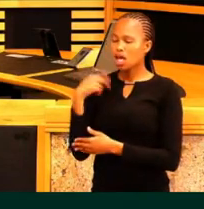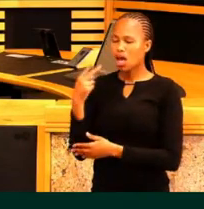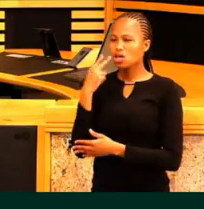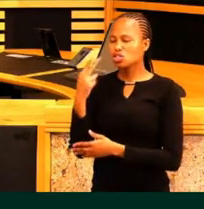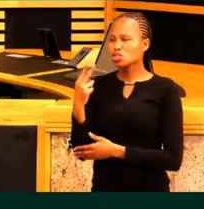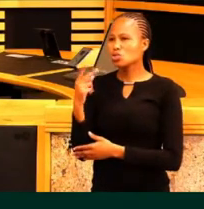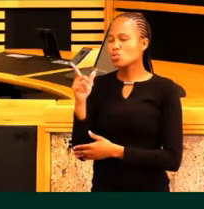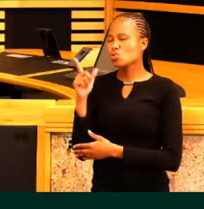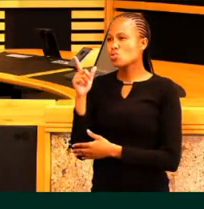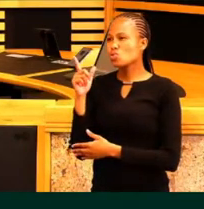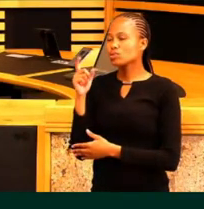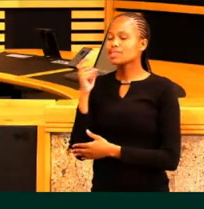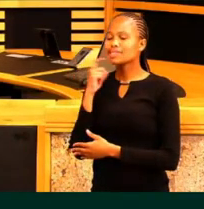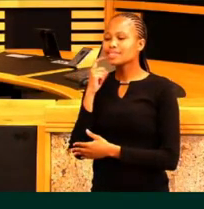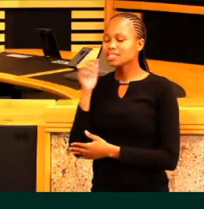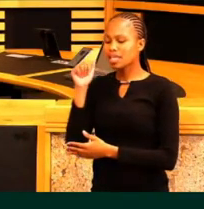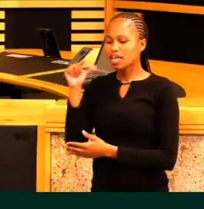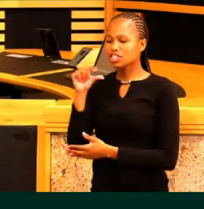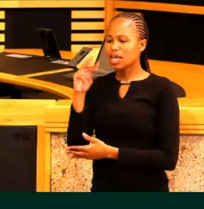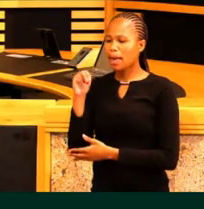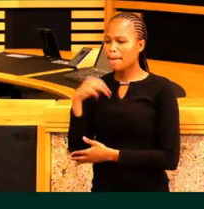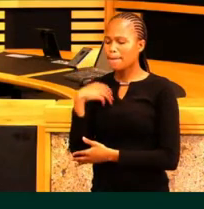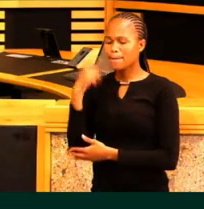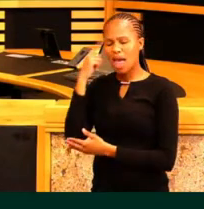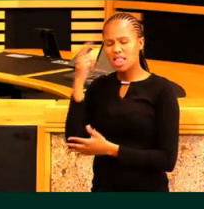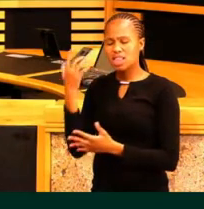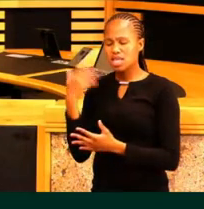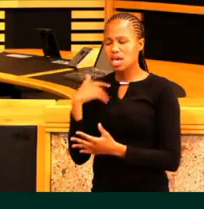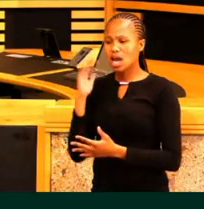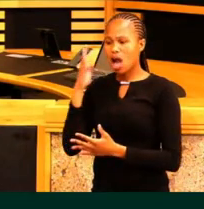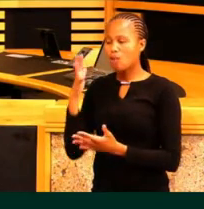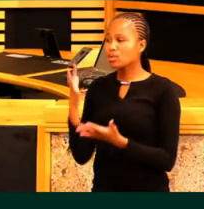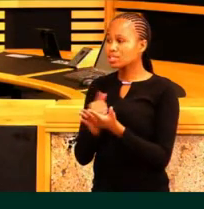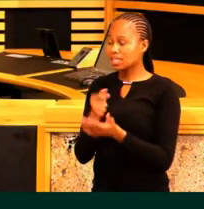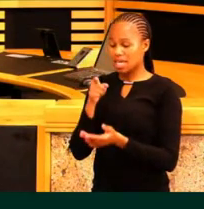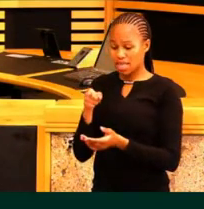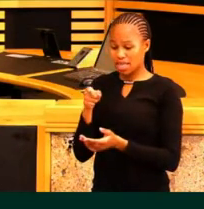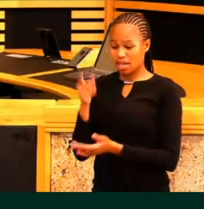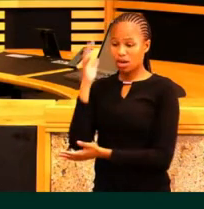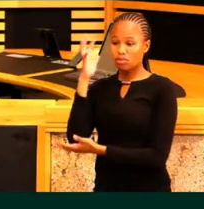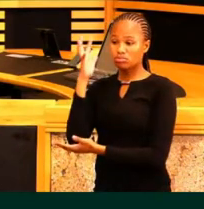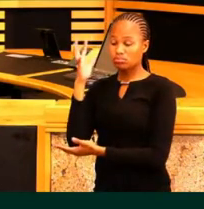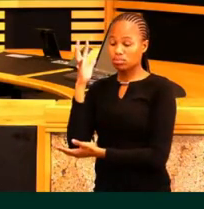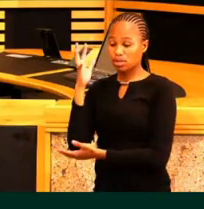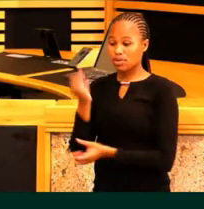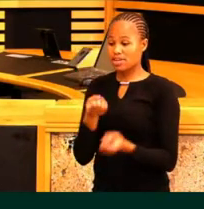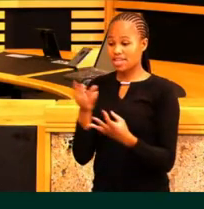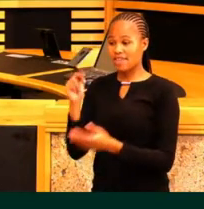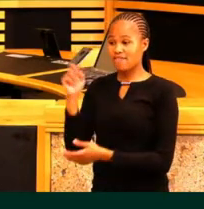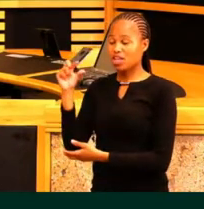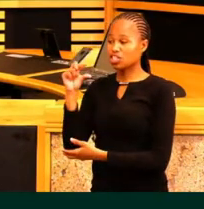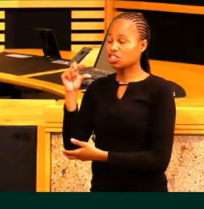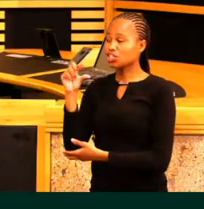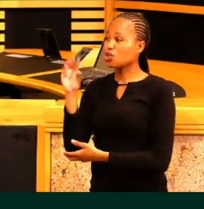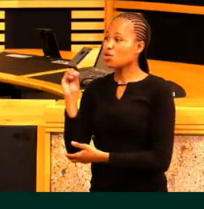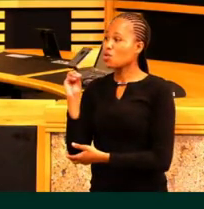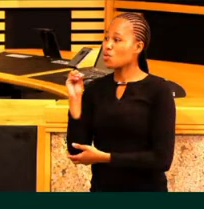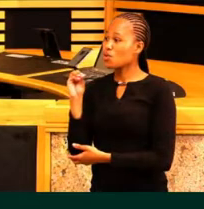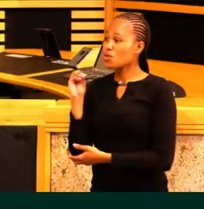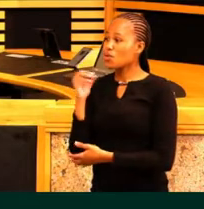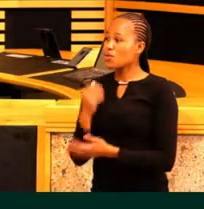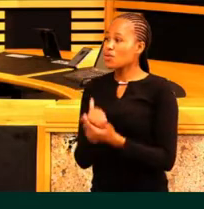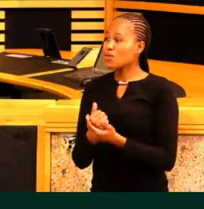a very easy AGM which I think I'm going to take that approach to this NGO again